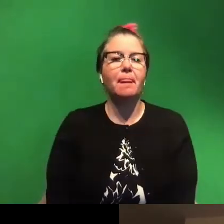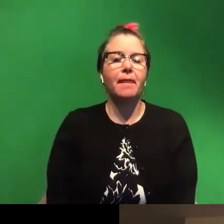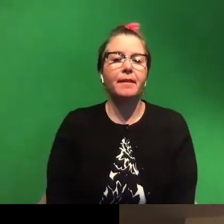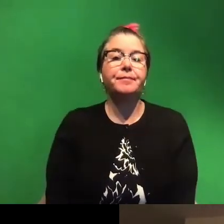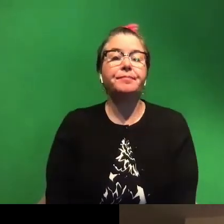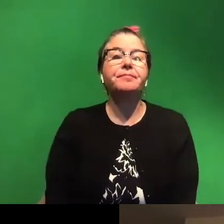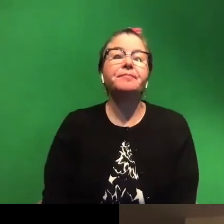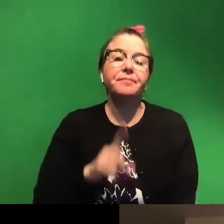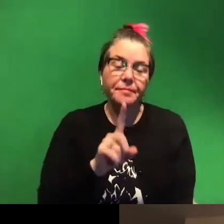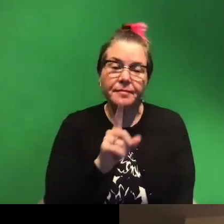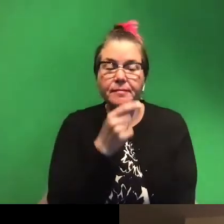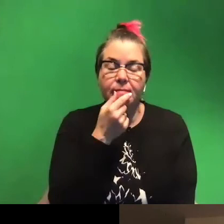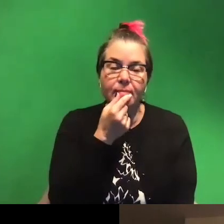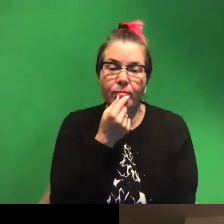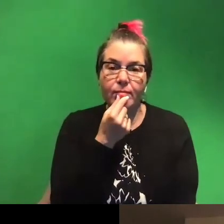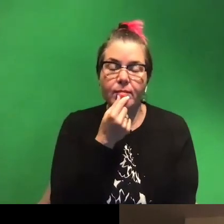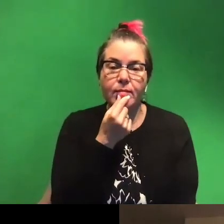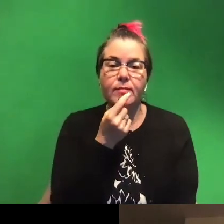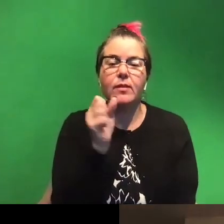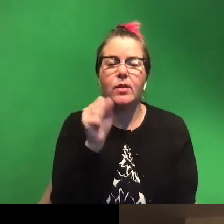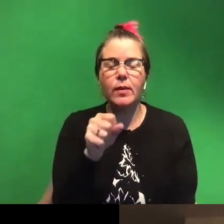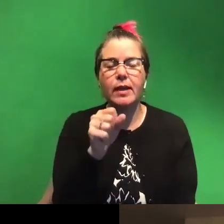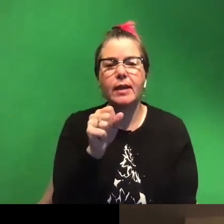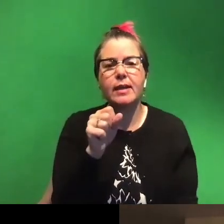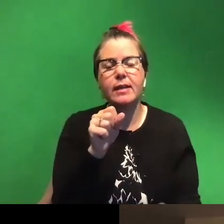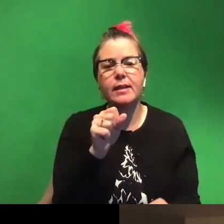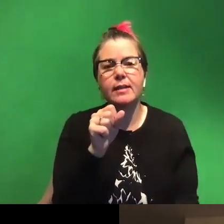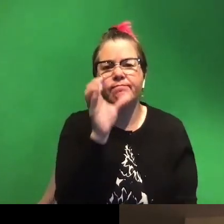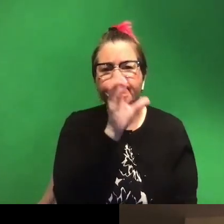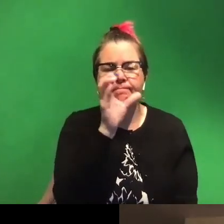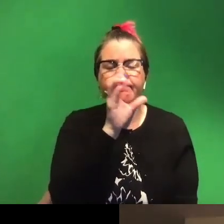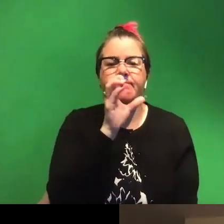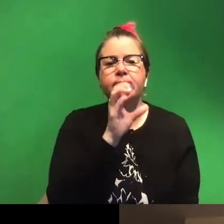But you can look for those